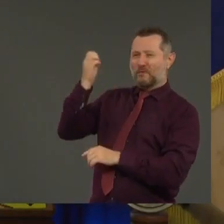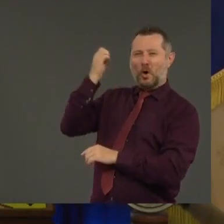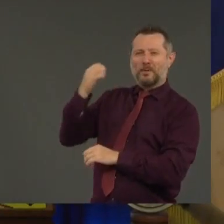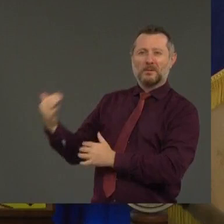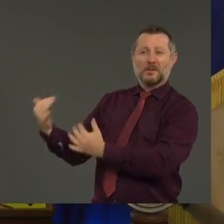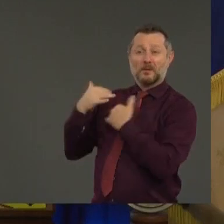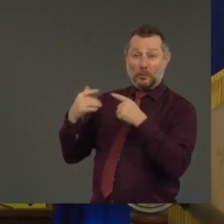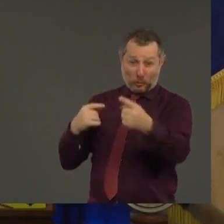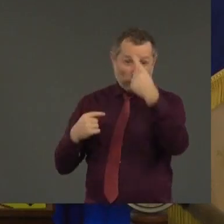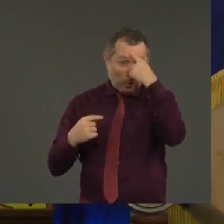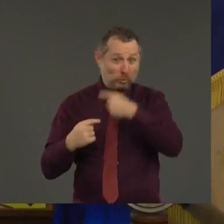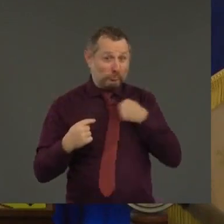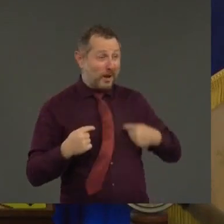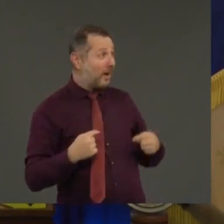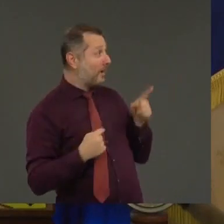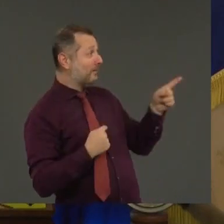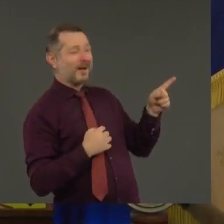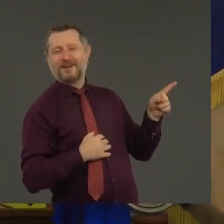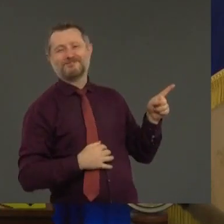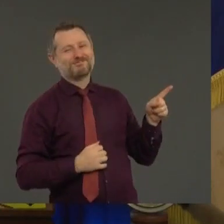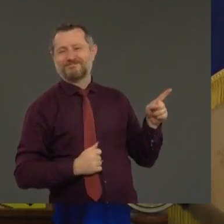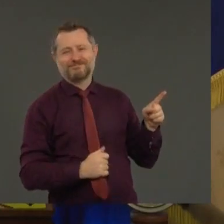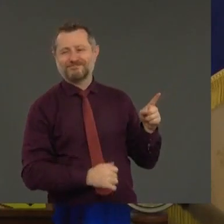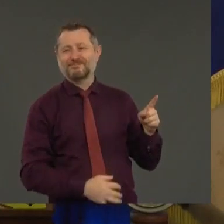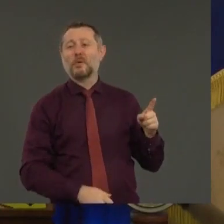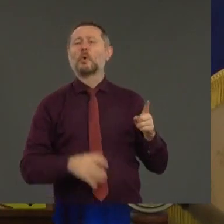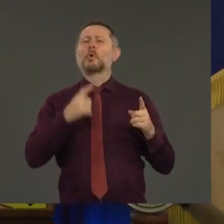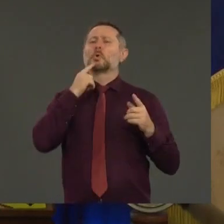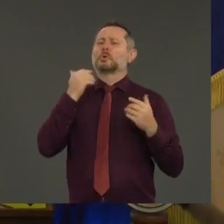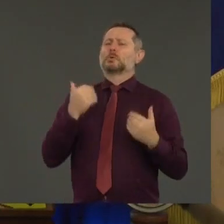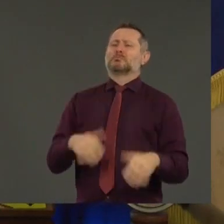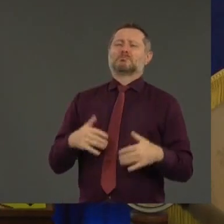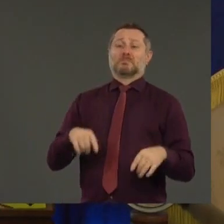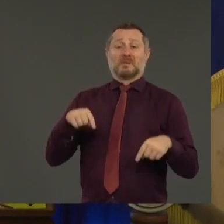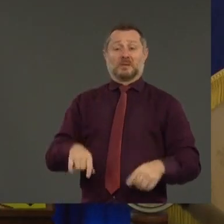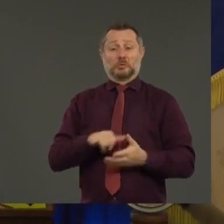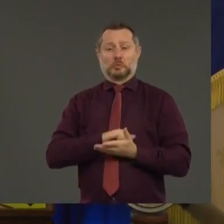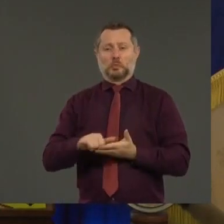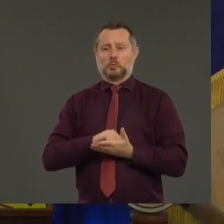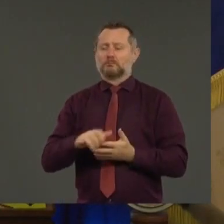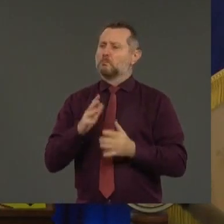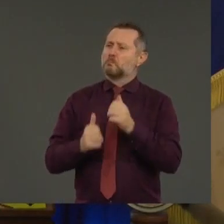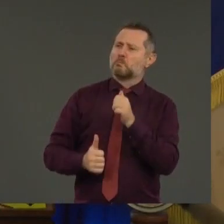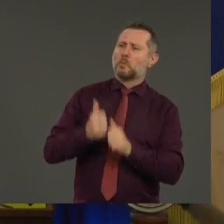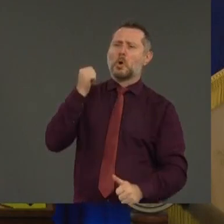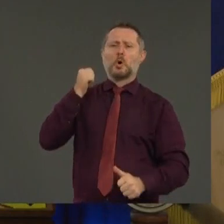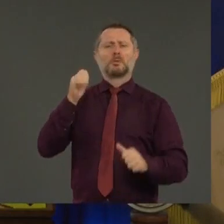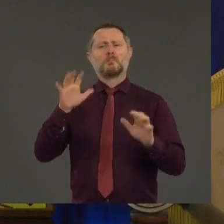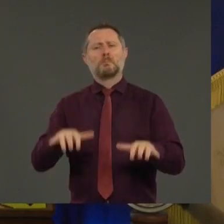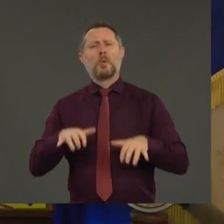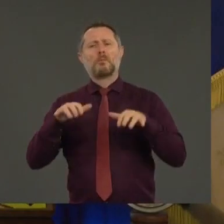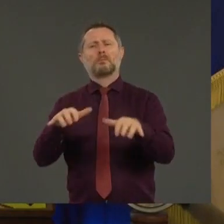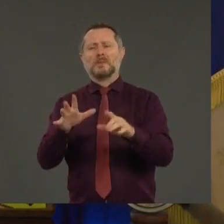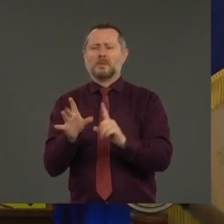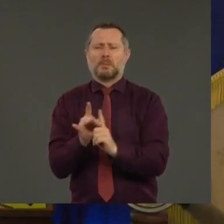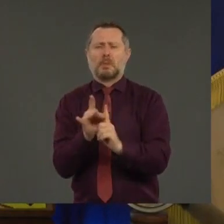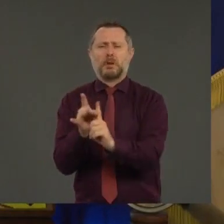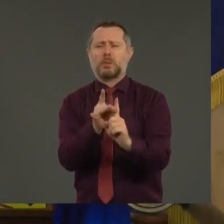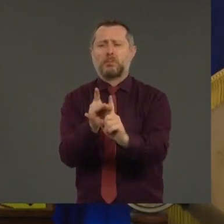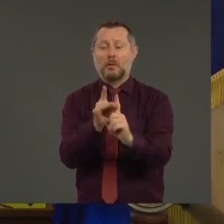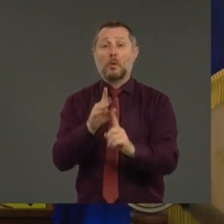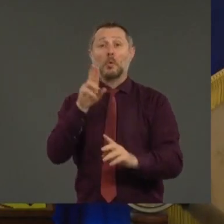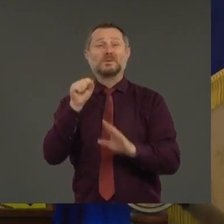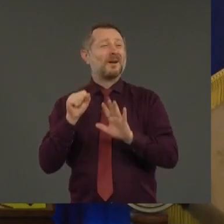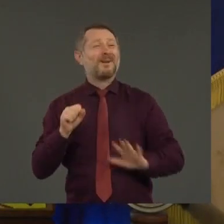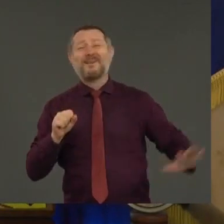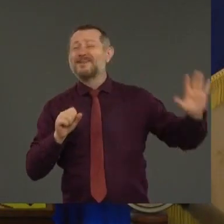China. When this started, we had more cases per capita than any state in the country or any nation on the